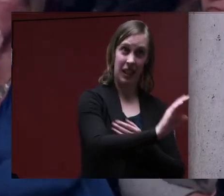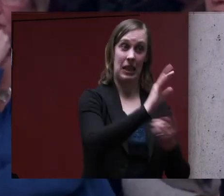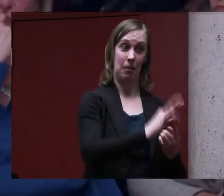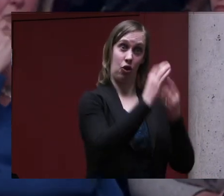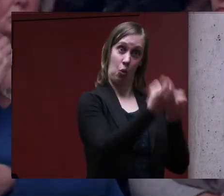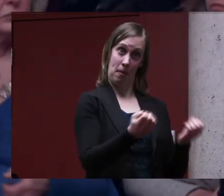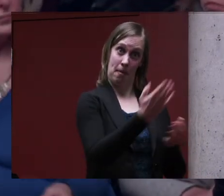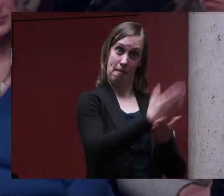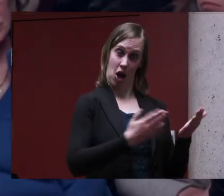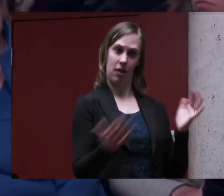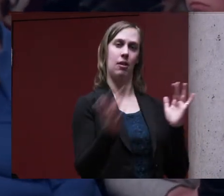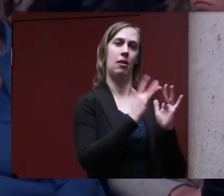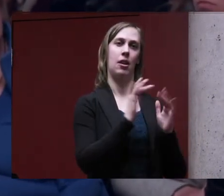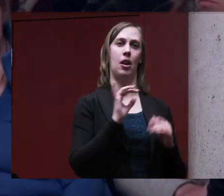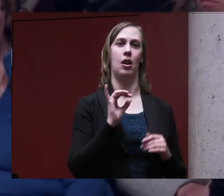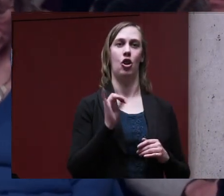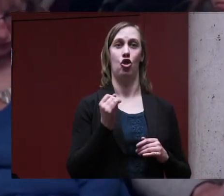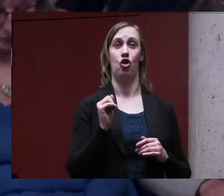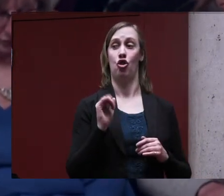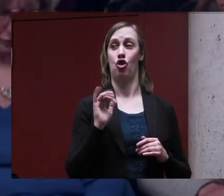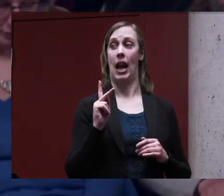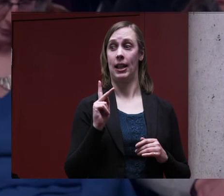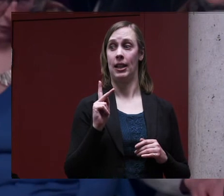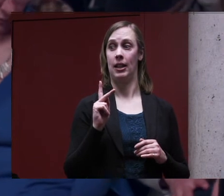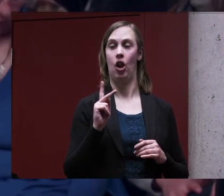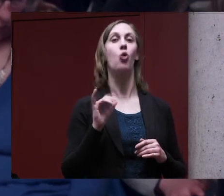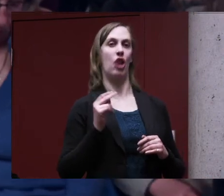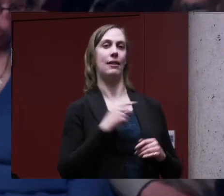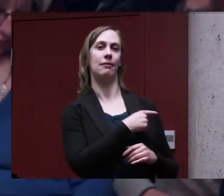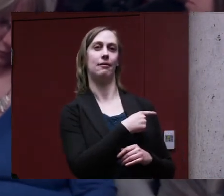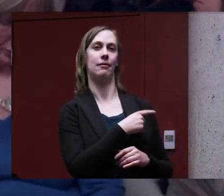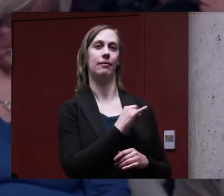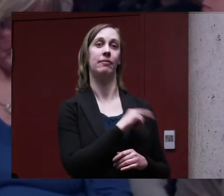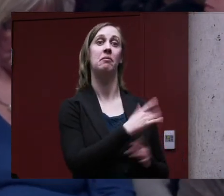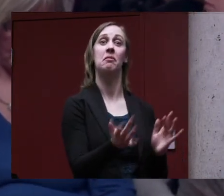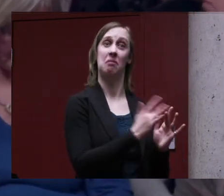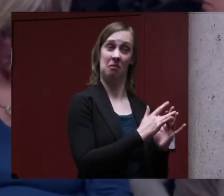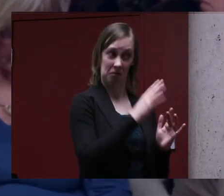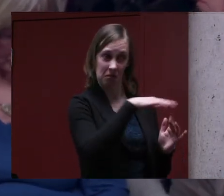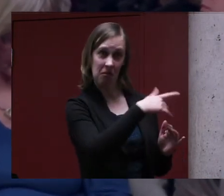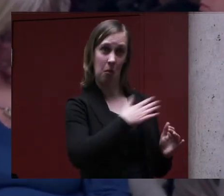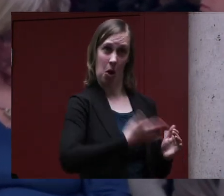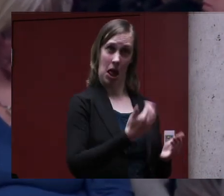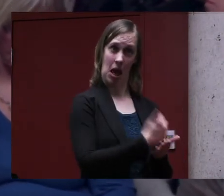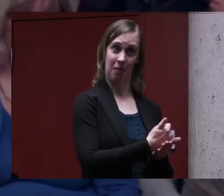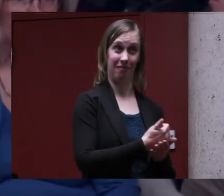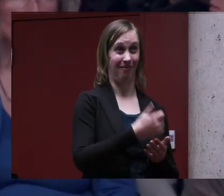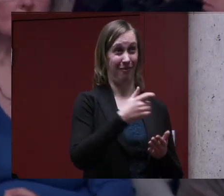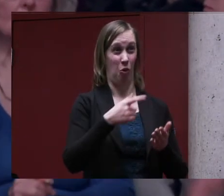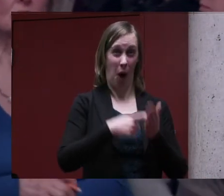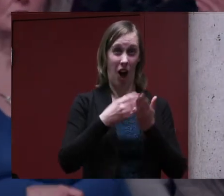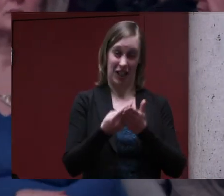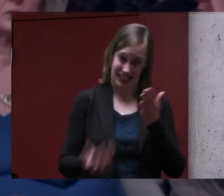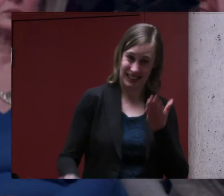Jen and see if you can help. It wouldn't take much. I'm certainly willing to do what I